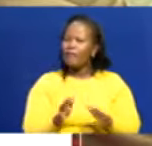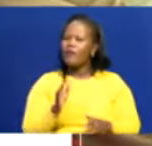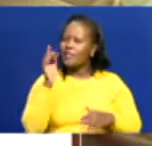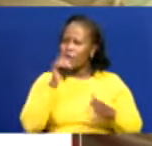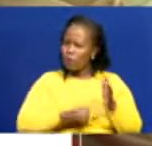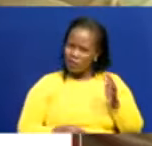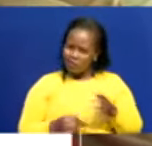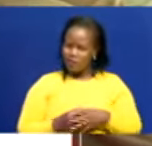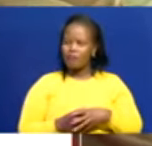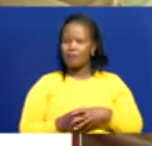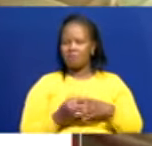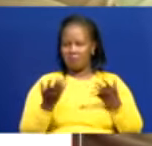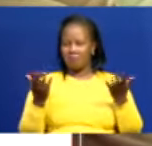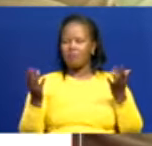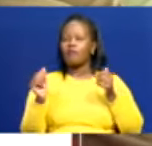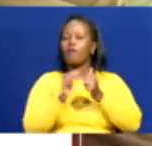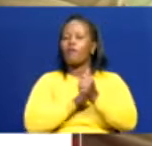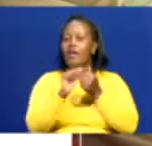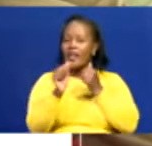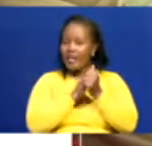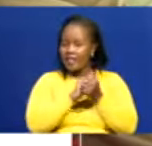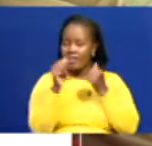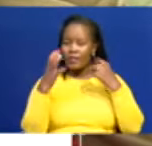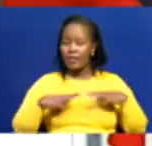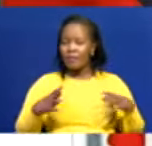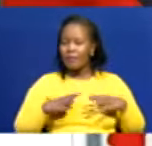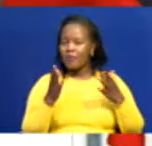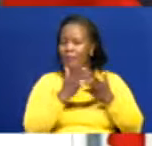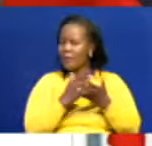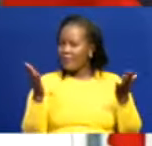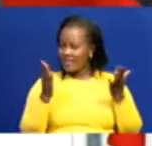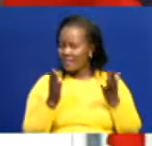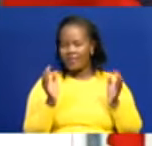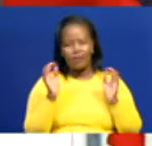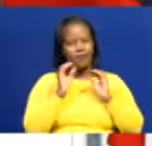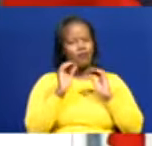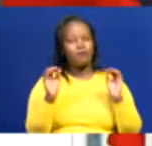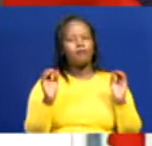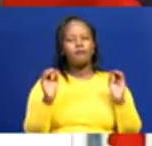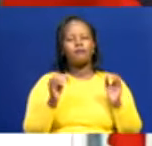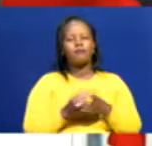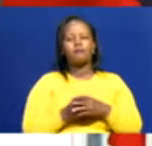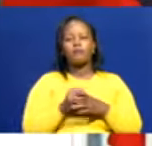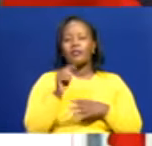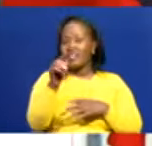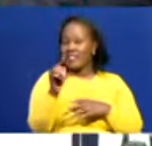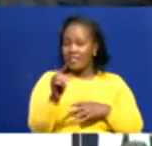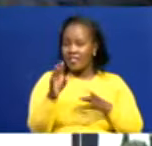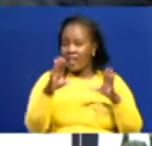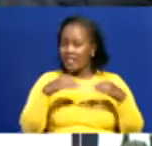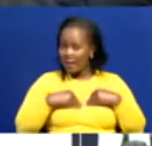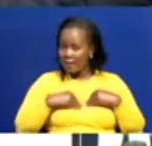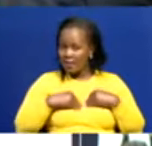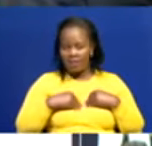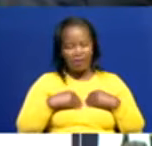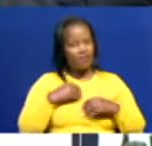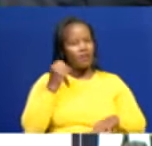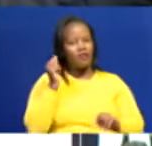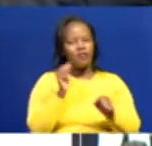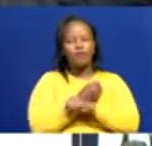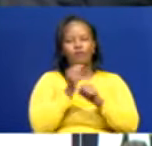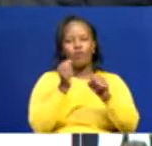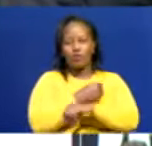Bora tu, wasiharibu mali ya Mkenya. Hiyo tu. Hiyo no go zone. Tuache